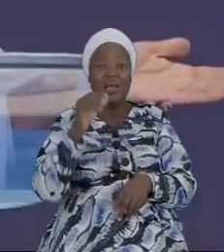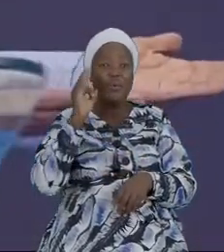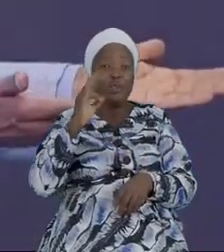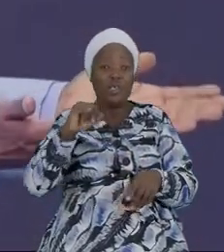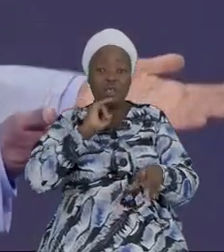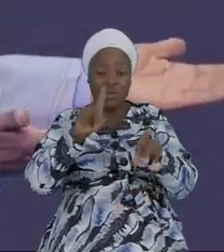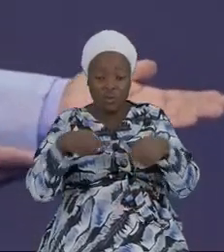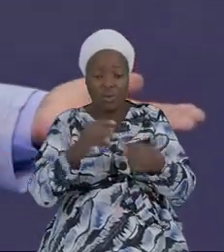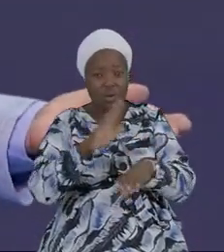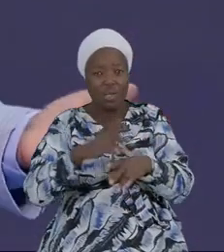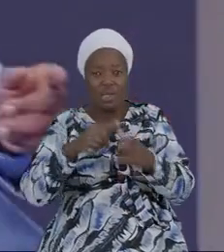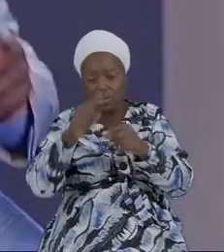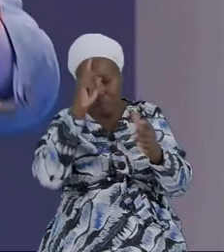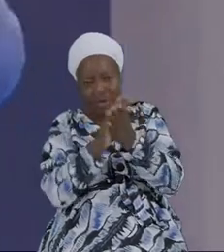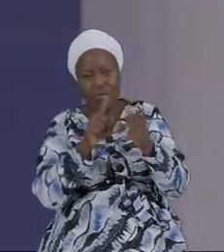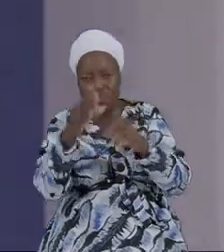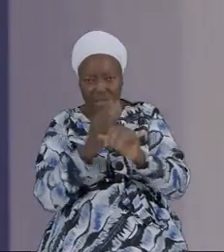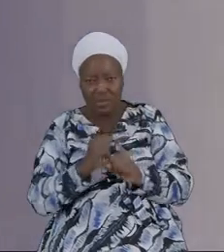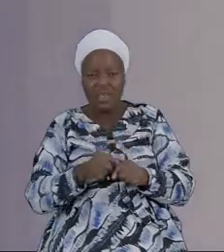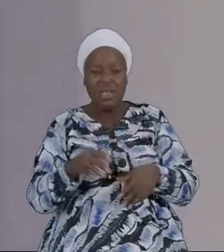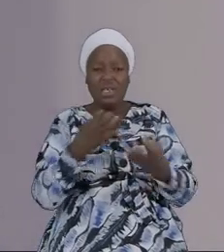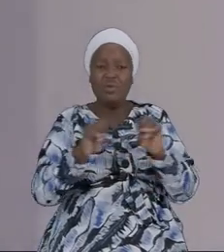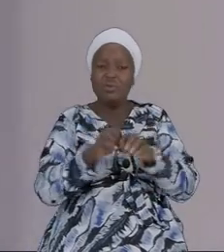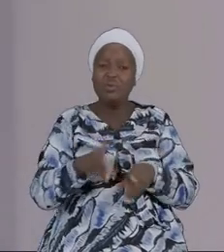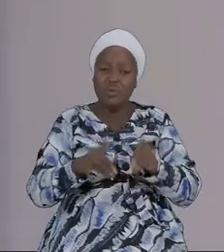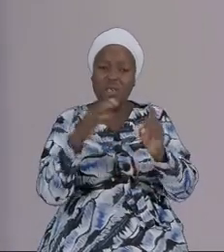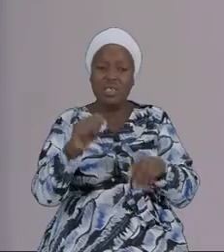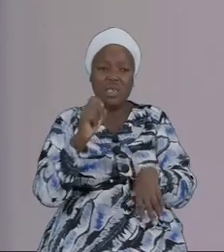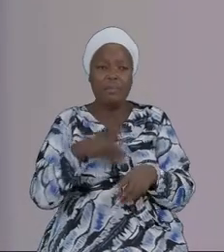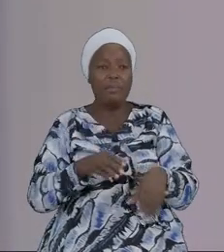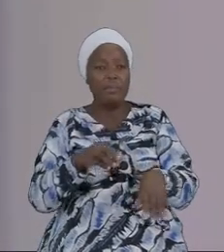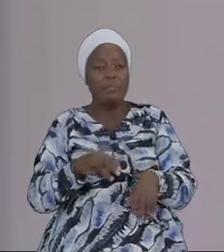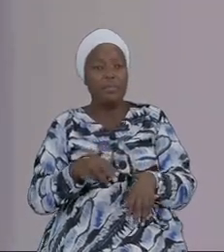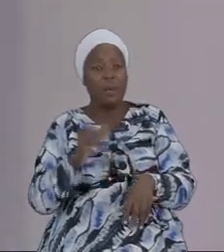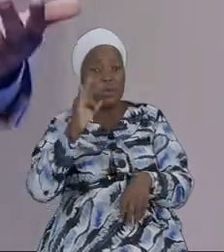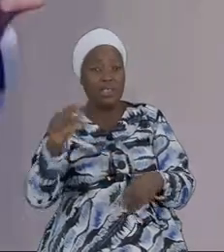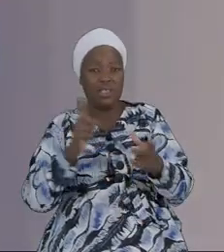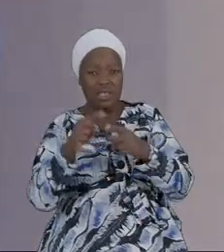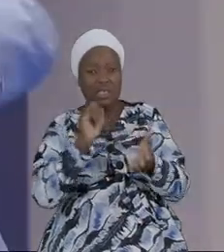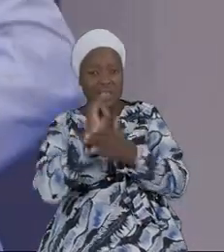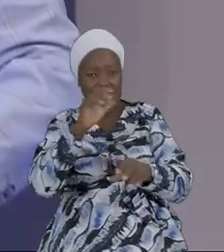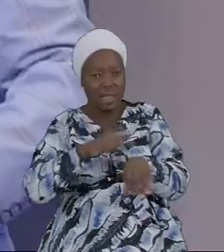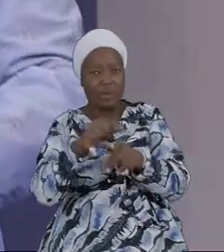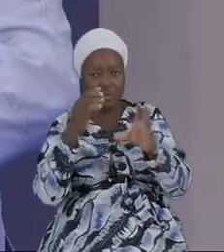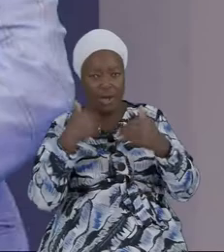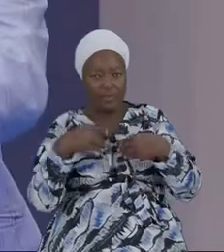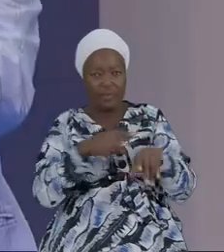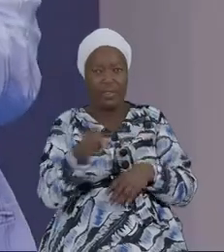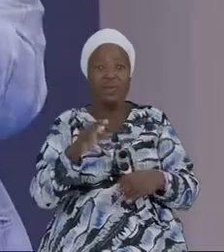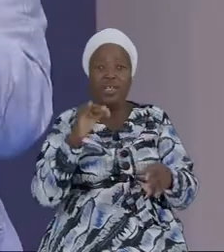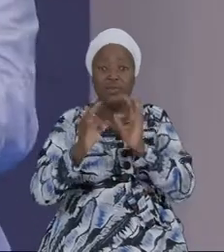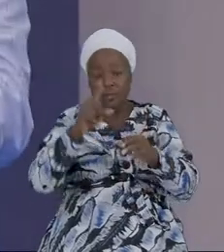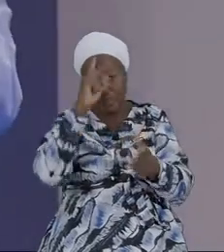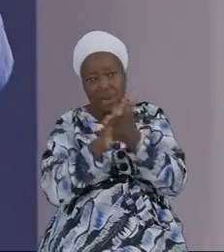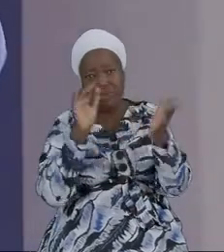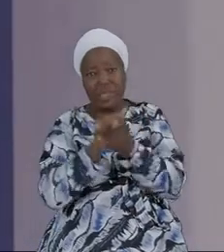believe, you receive. Even during the message, that's the time you'll have them. If you believe that you receive